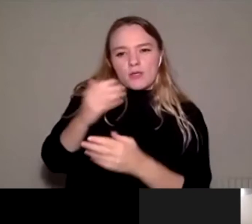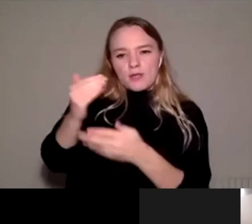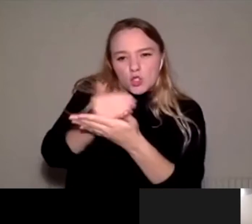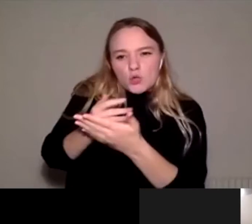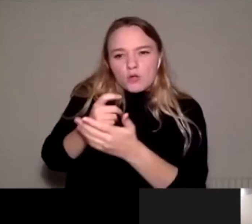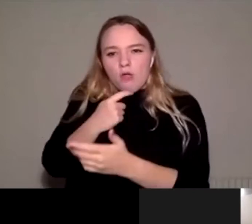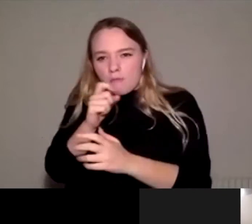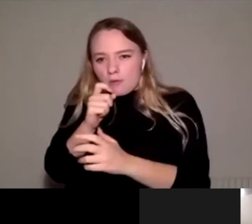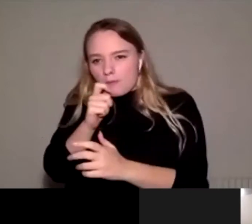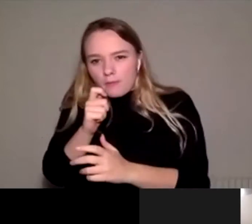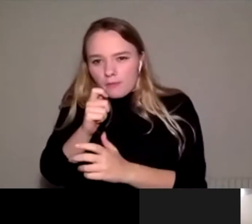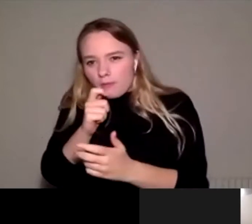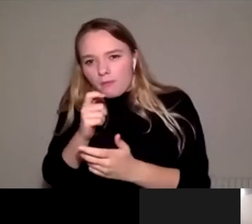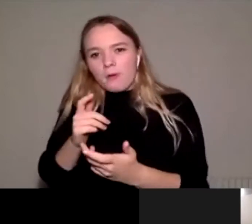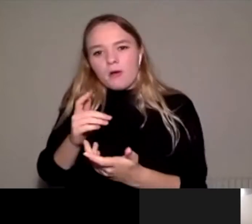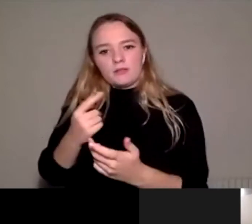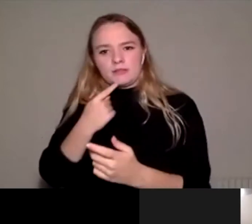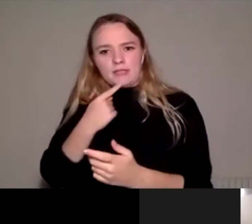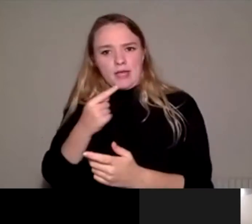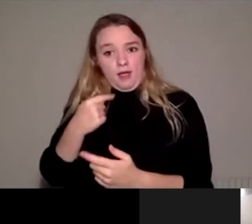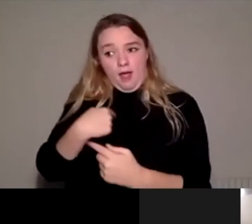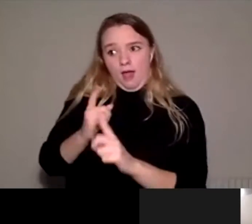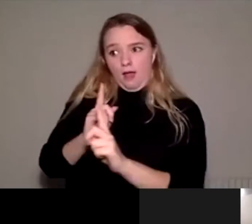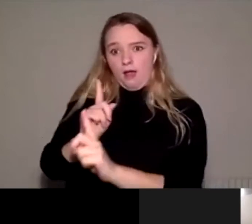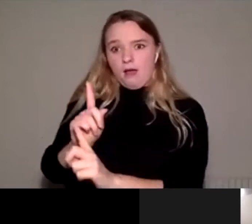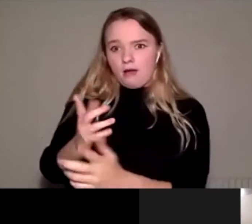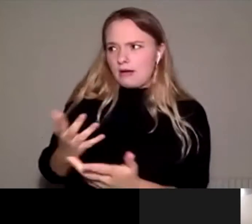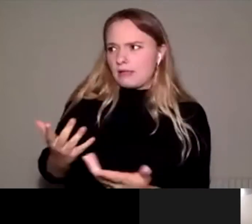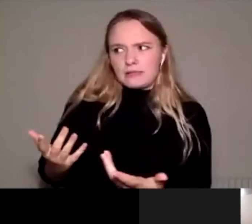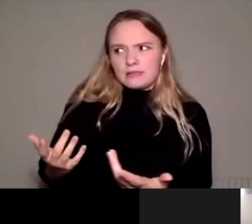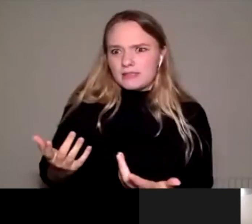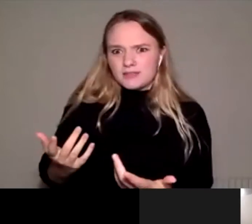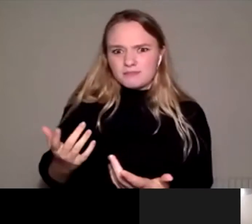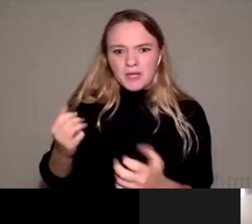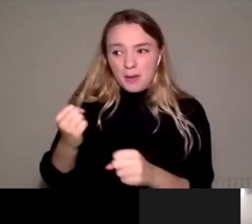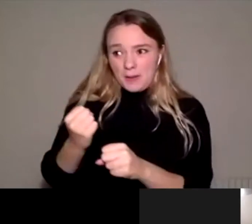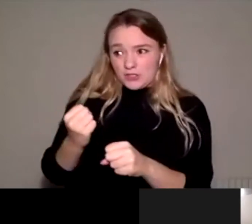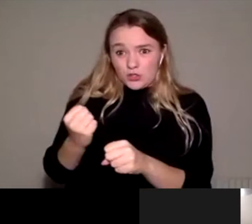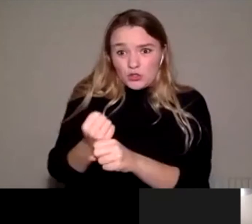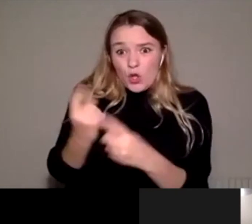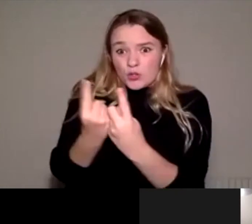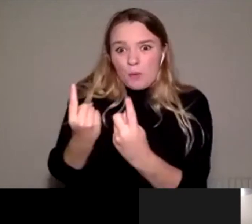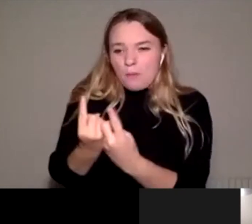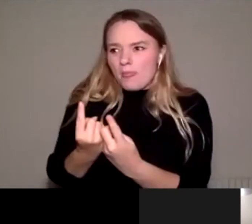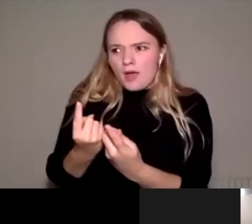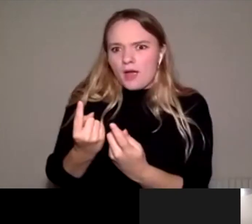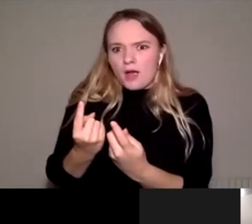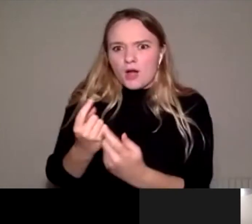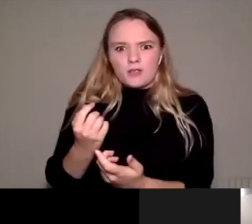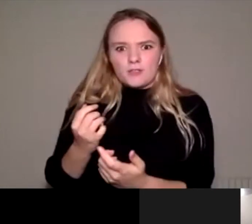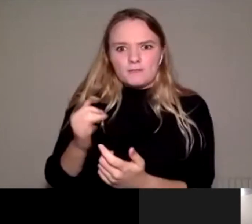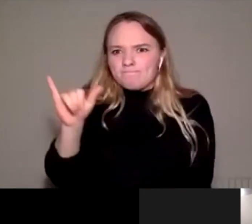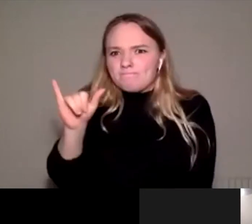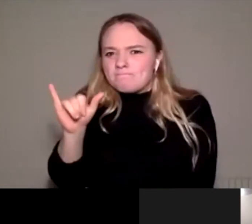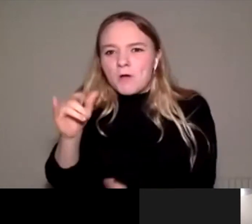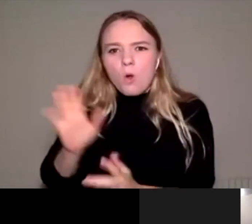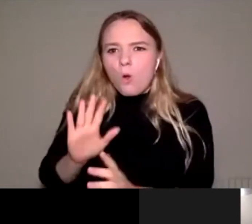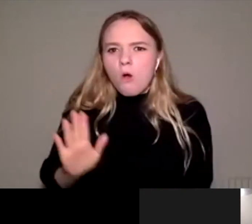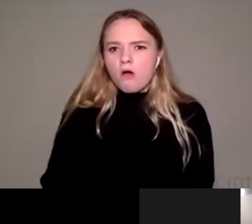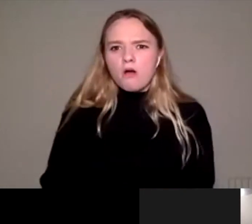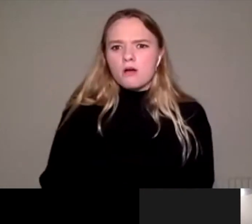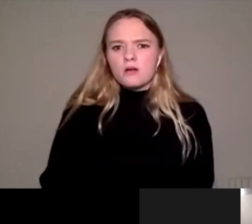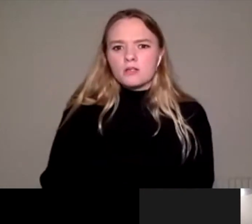you've entered the shop, just like every other person. You haven't done anything suspicious. It's just the fact that you're in there and you